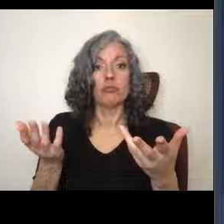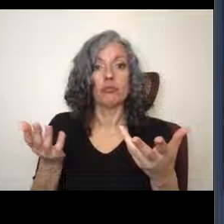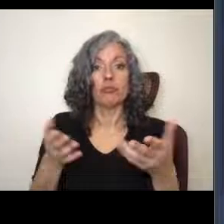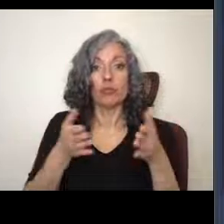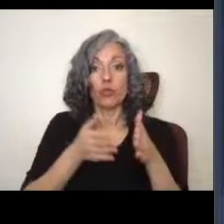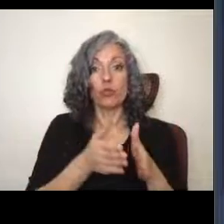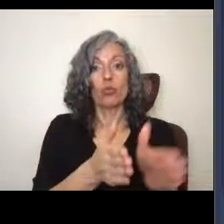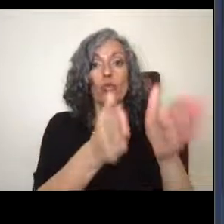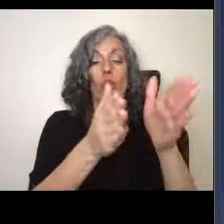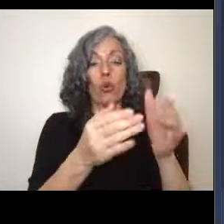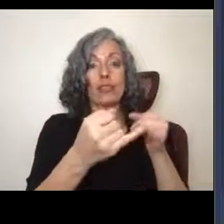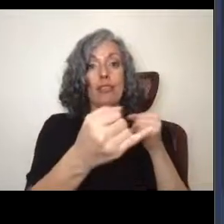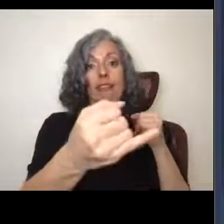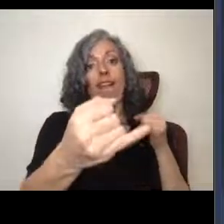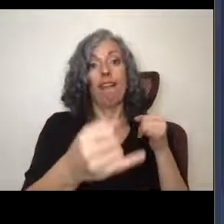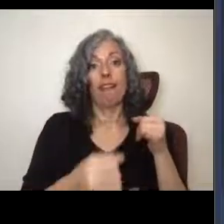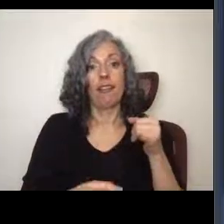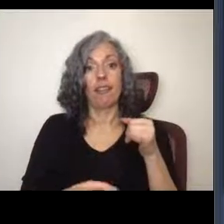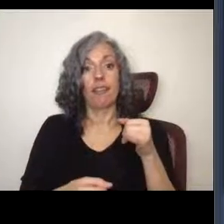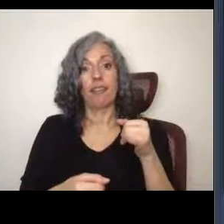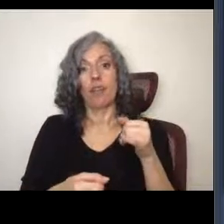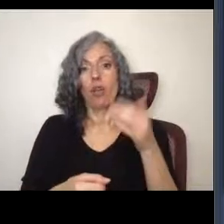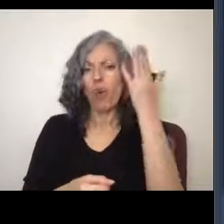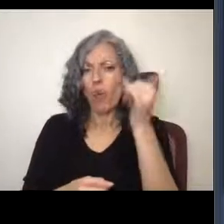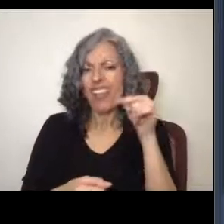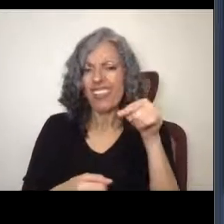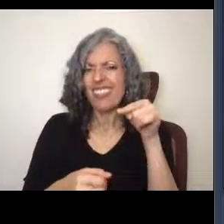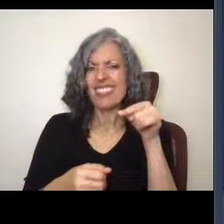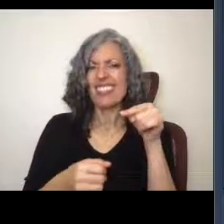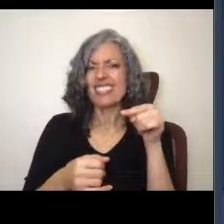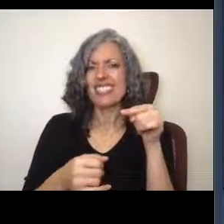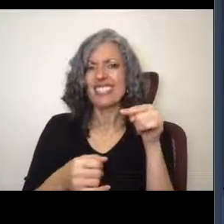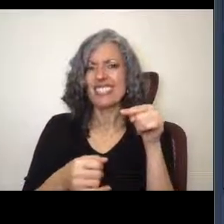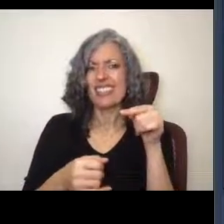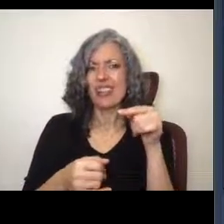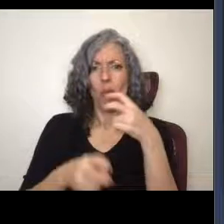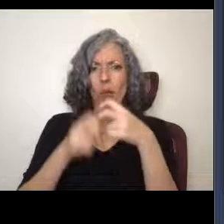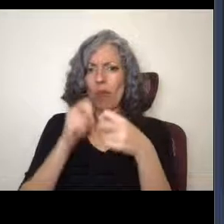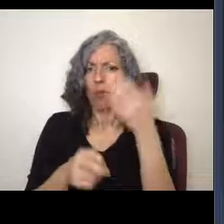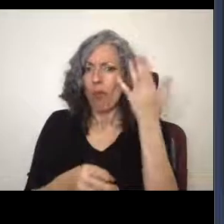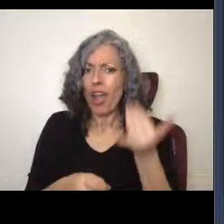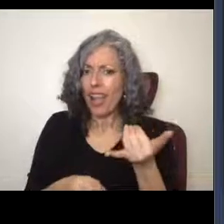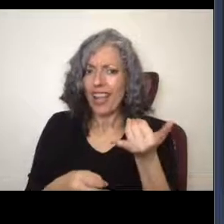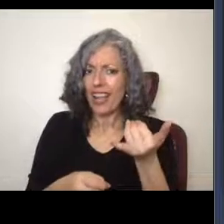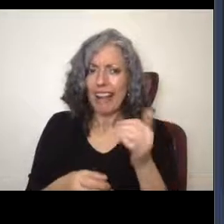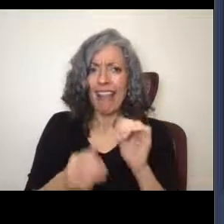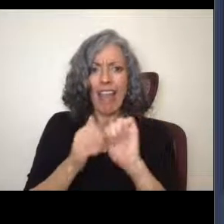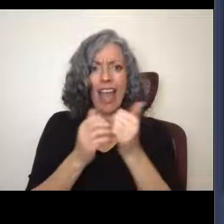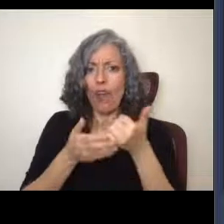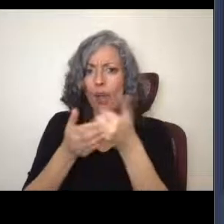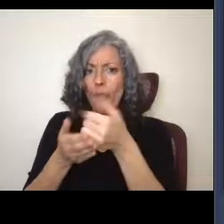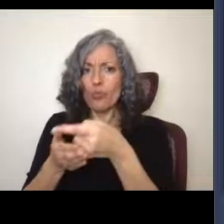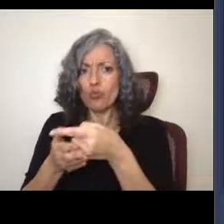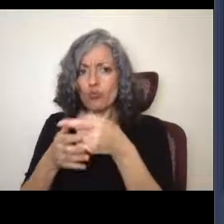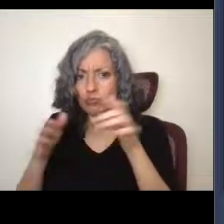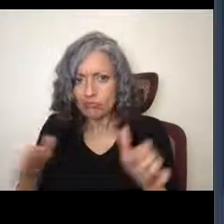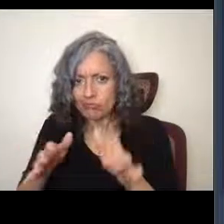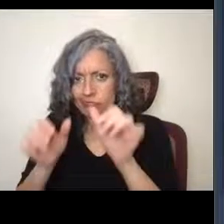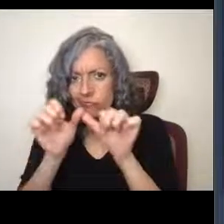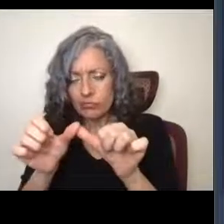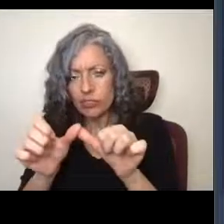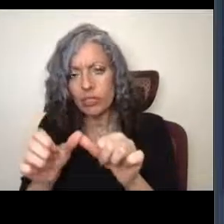coastline. Can you tell us a little bit about why this is becoming such a problem and how we can help you expedite this and not have more